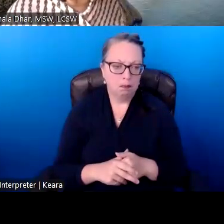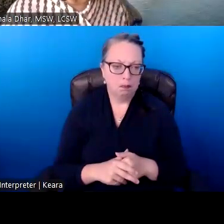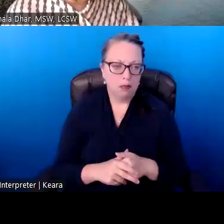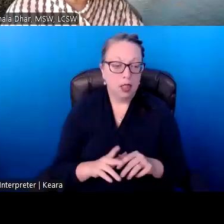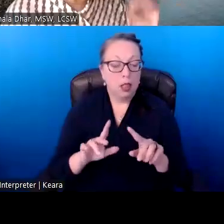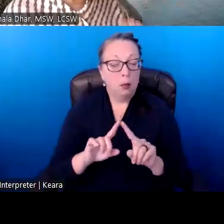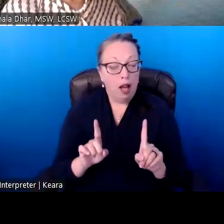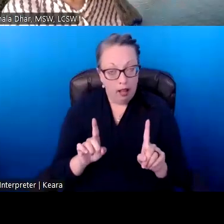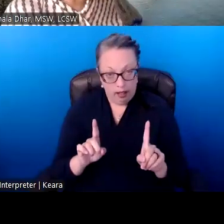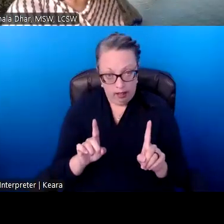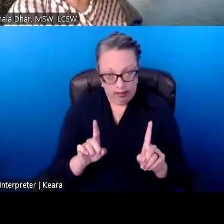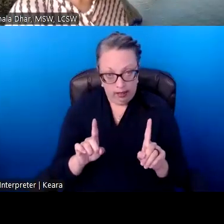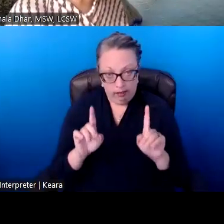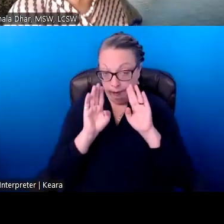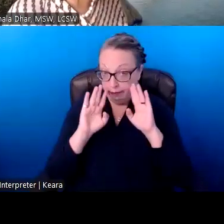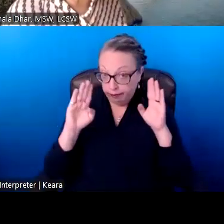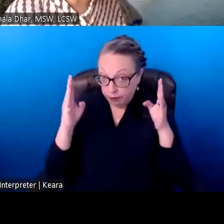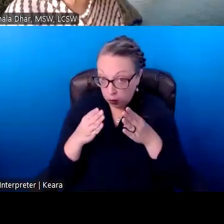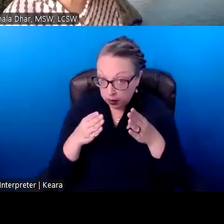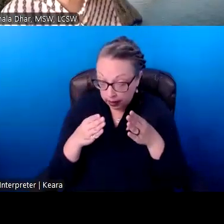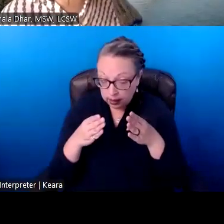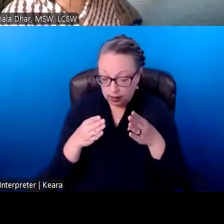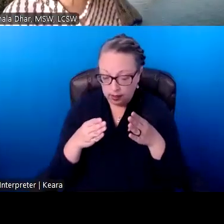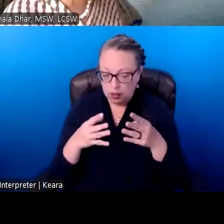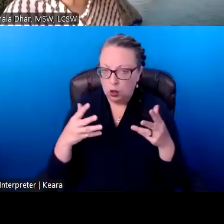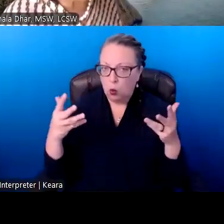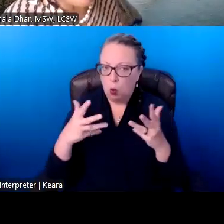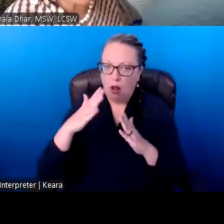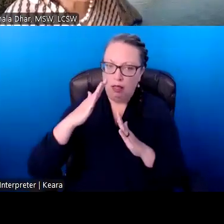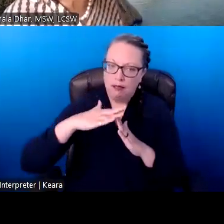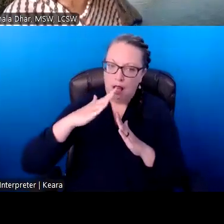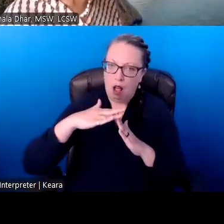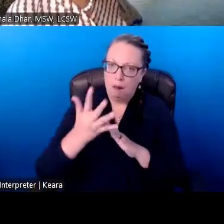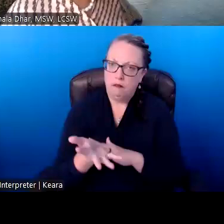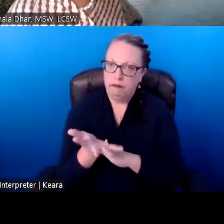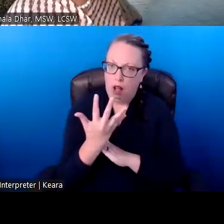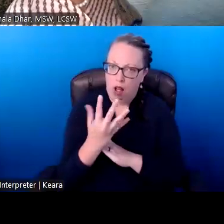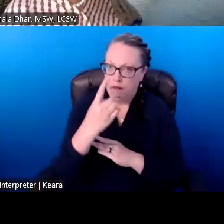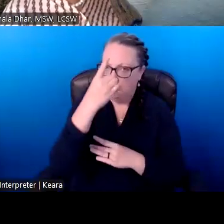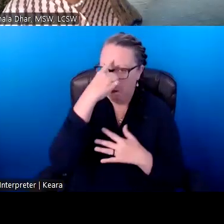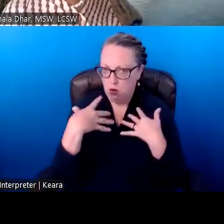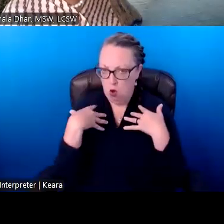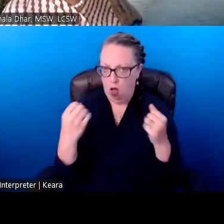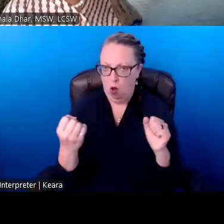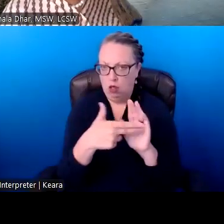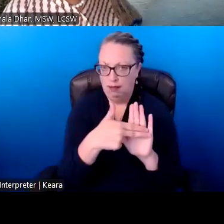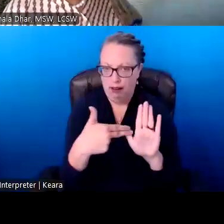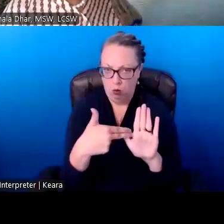But I wanted to focus your attention on what are the top 5 mental health diagnoses.